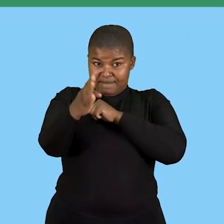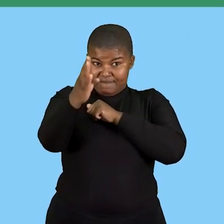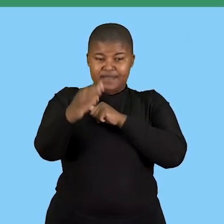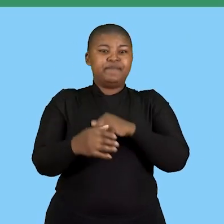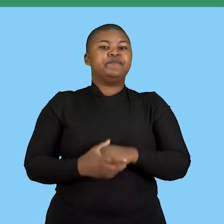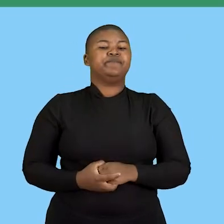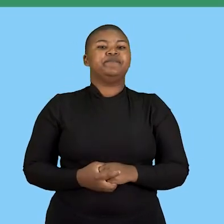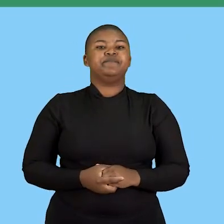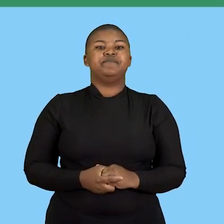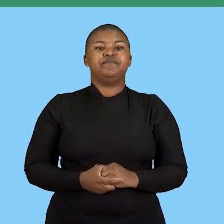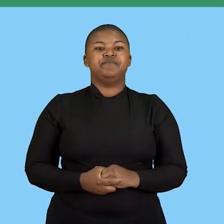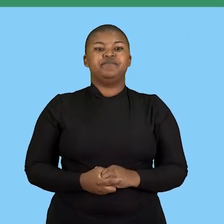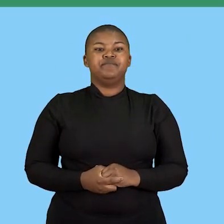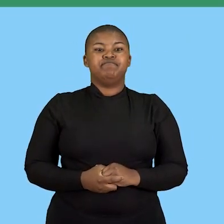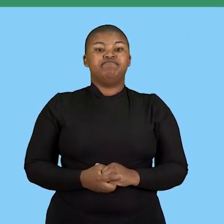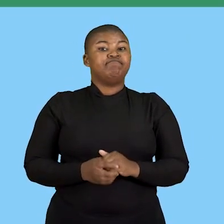scenario above.